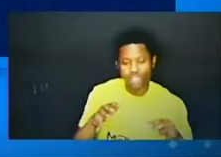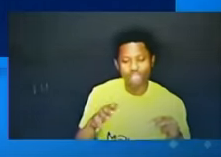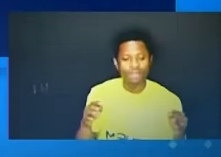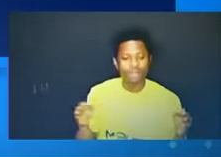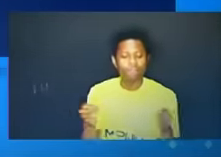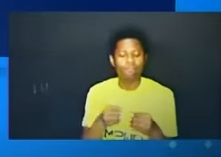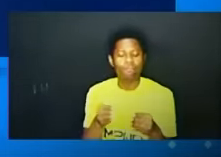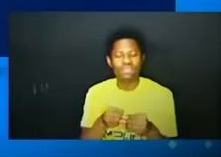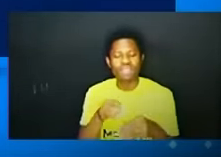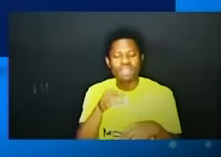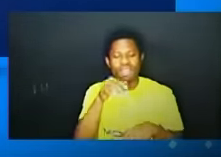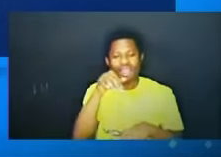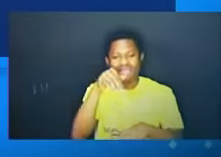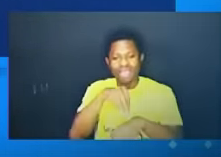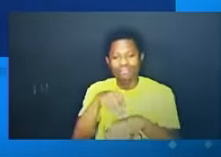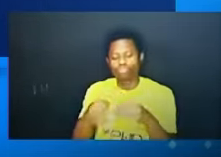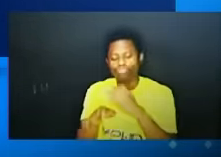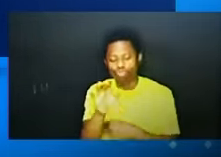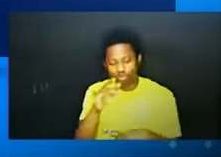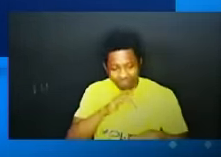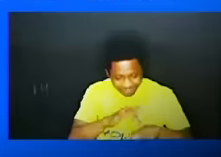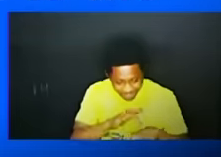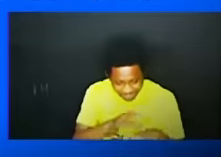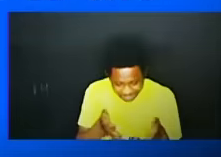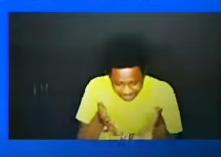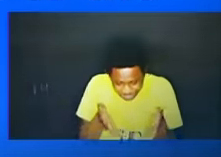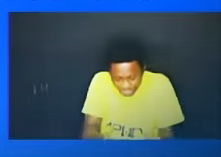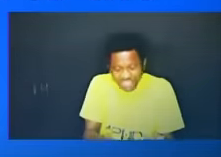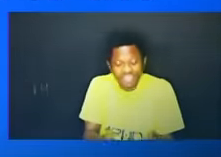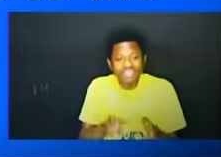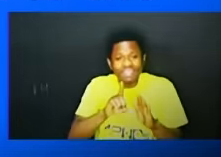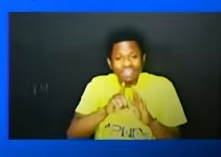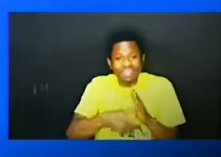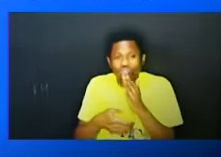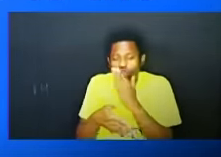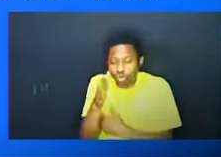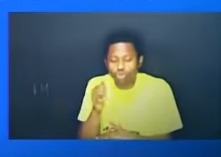them march on to the promised